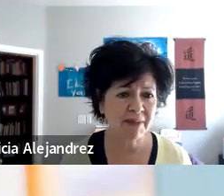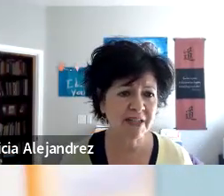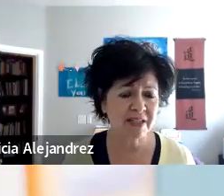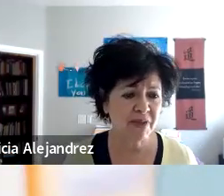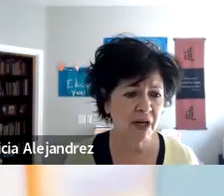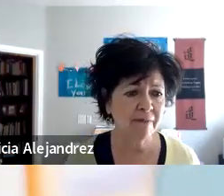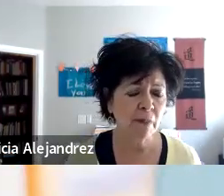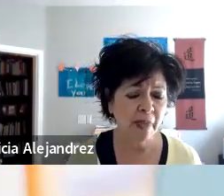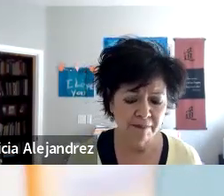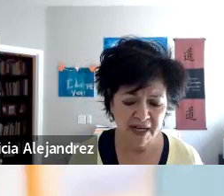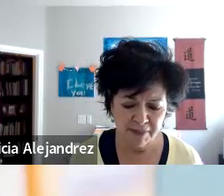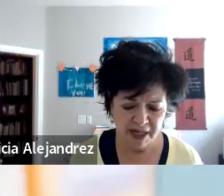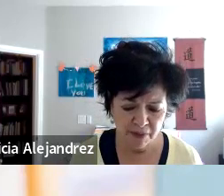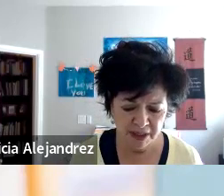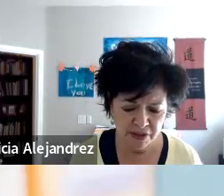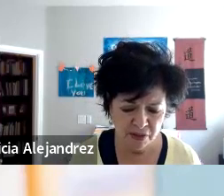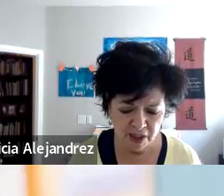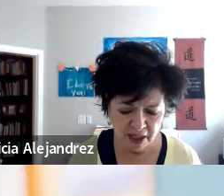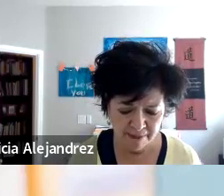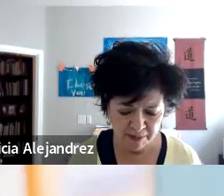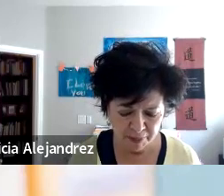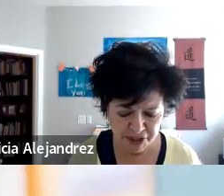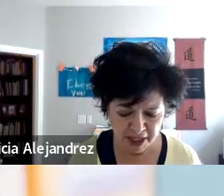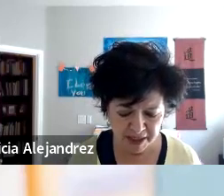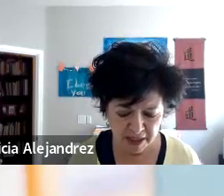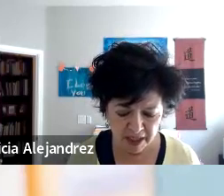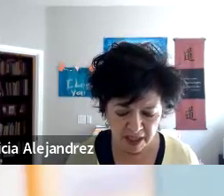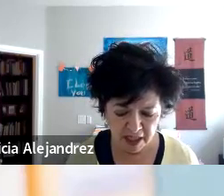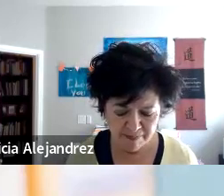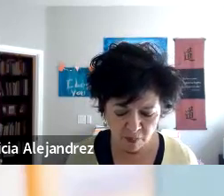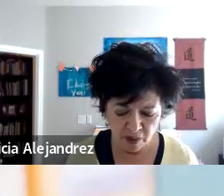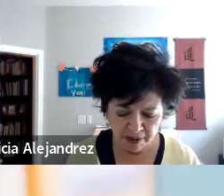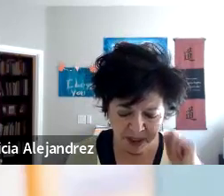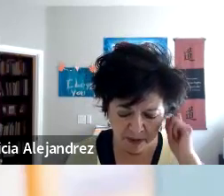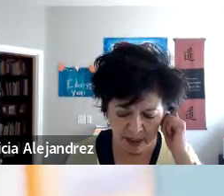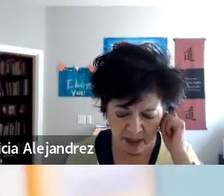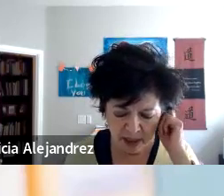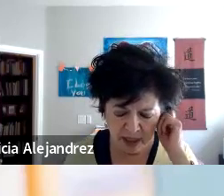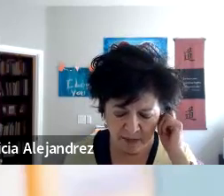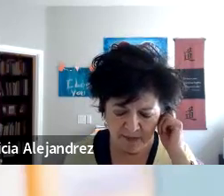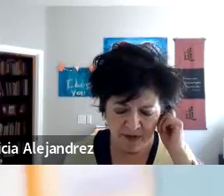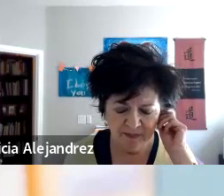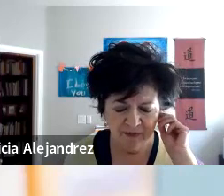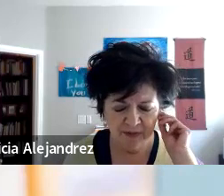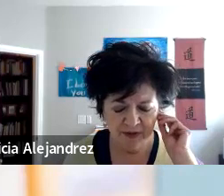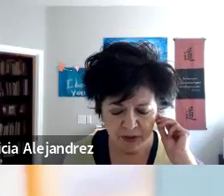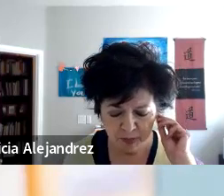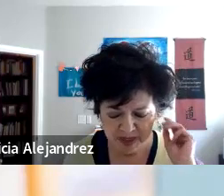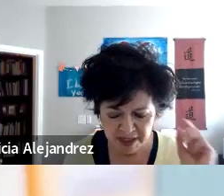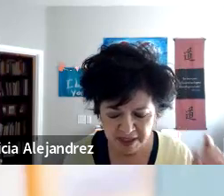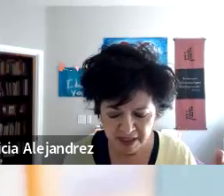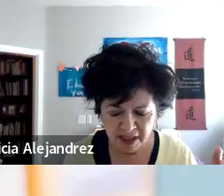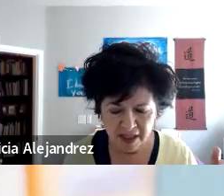being met. I'm going to stop there, but I really do appreciate what we're hearing from the